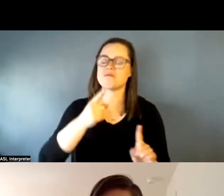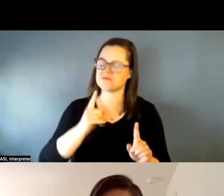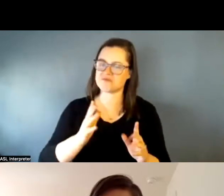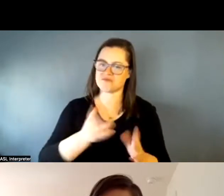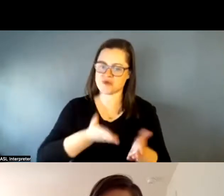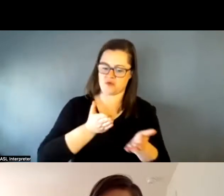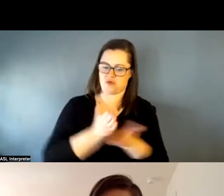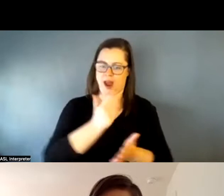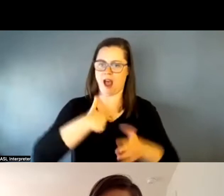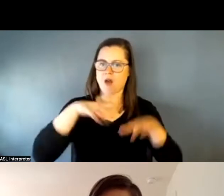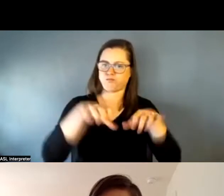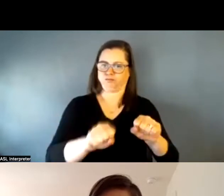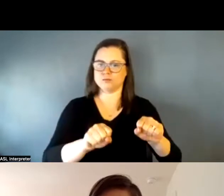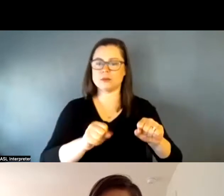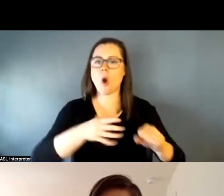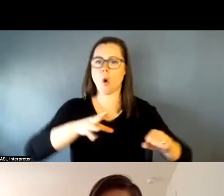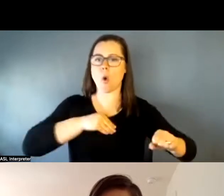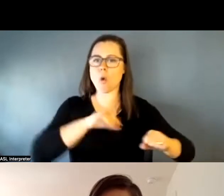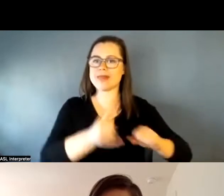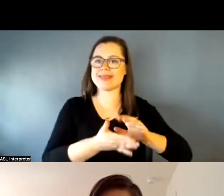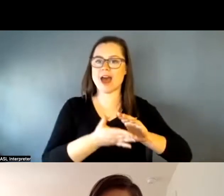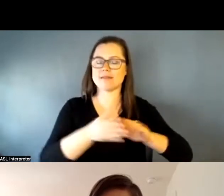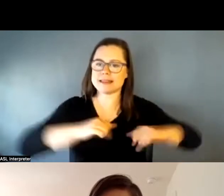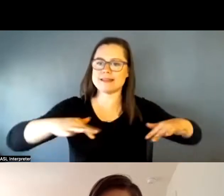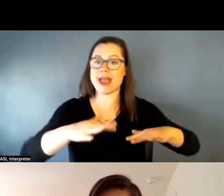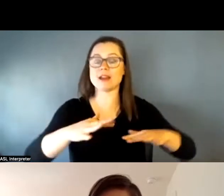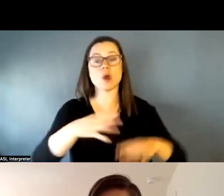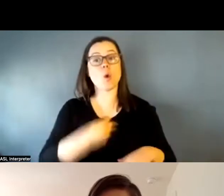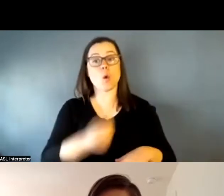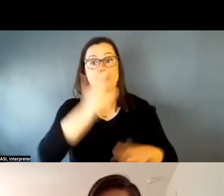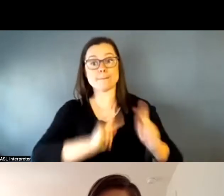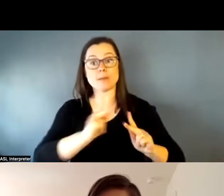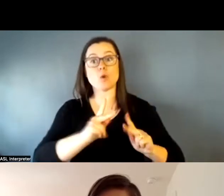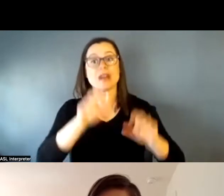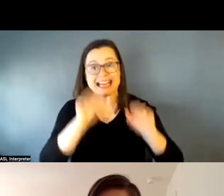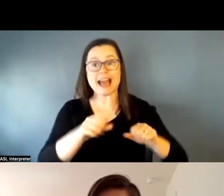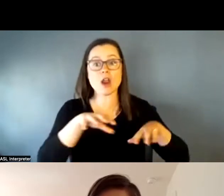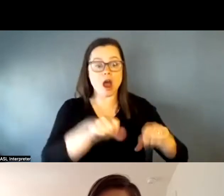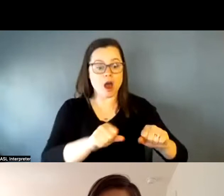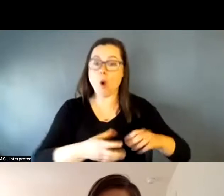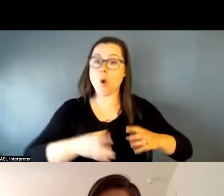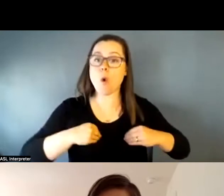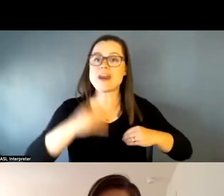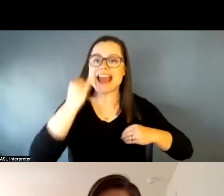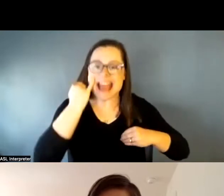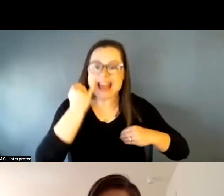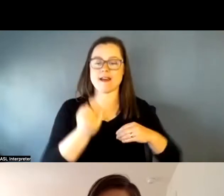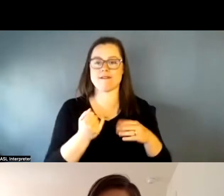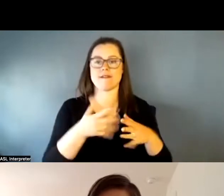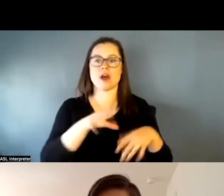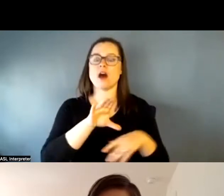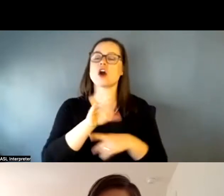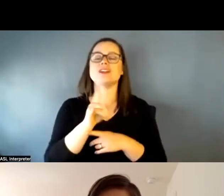document, it said that white people could own land if it was cultivated. And cultivated land implies